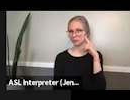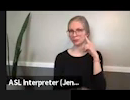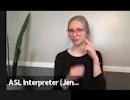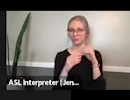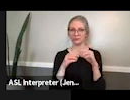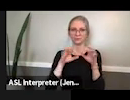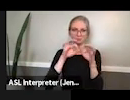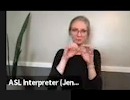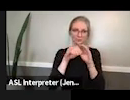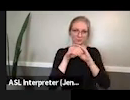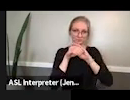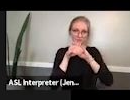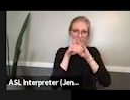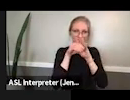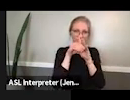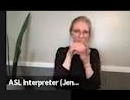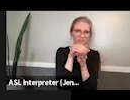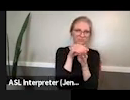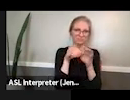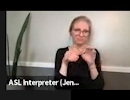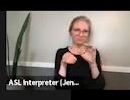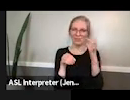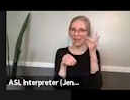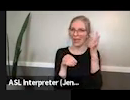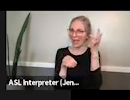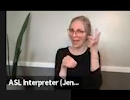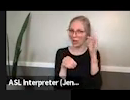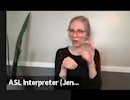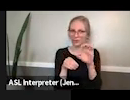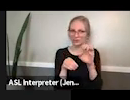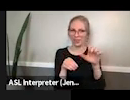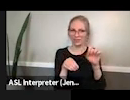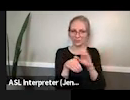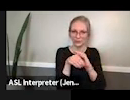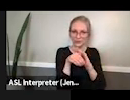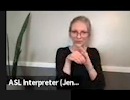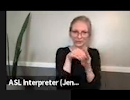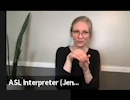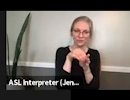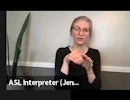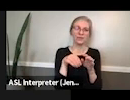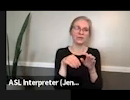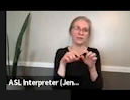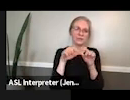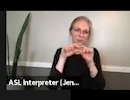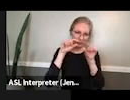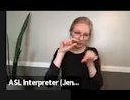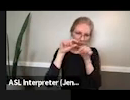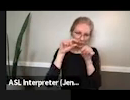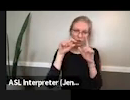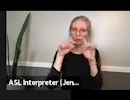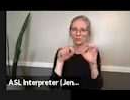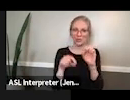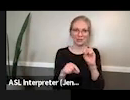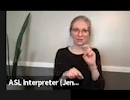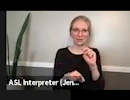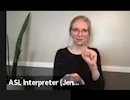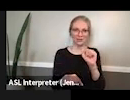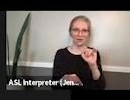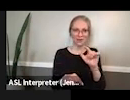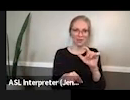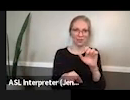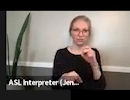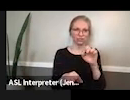cells, outer hair cells, inner hair cells, and the cochlea is like a snail shell, right? And when